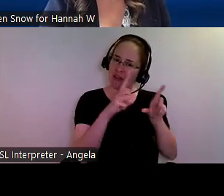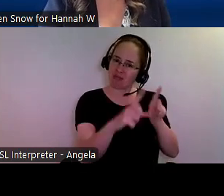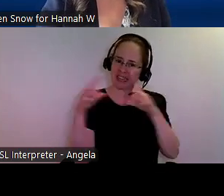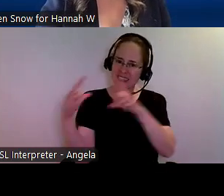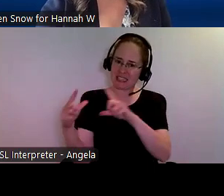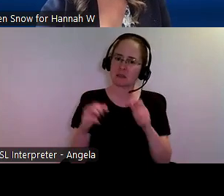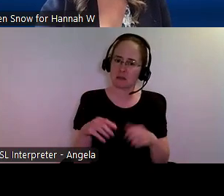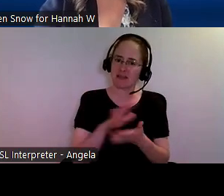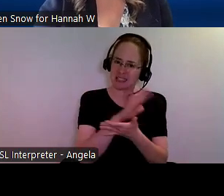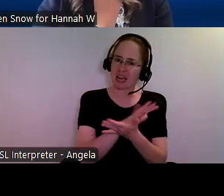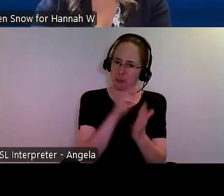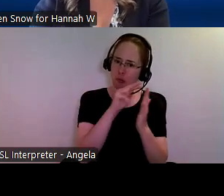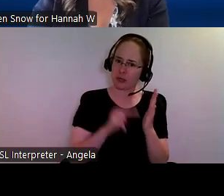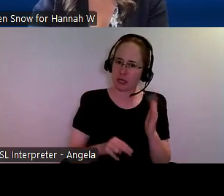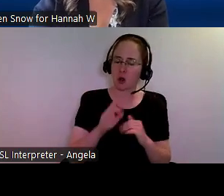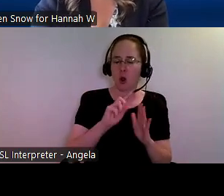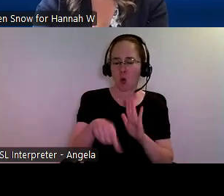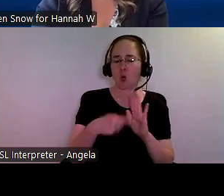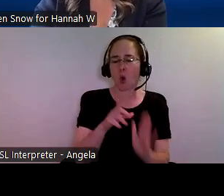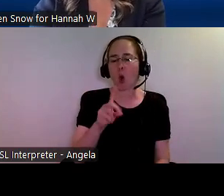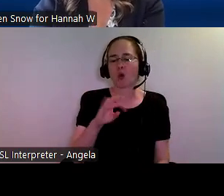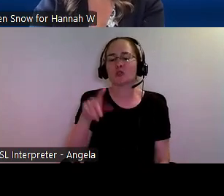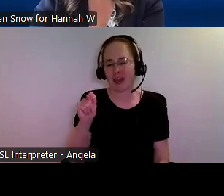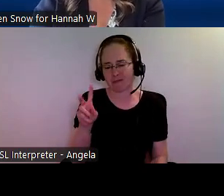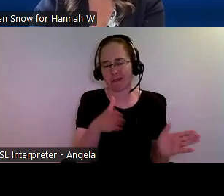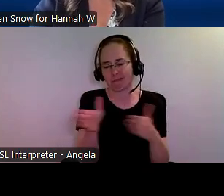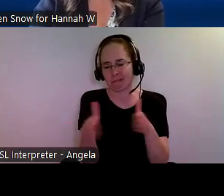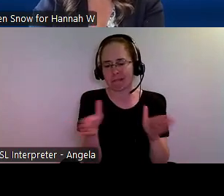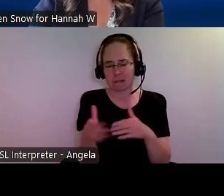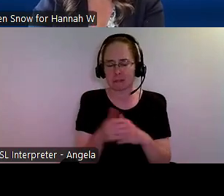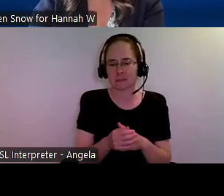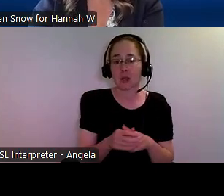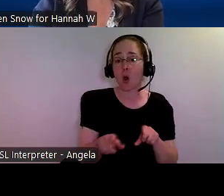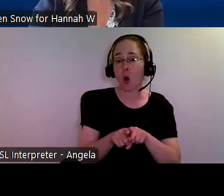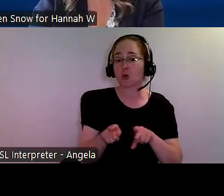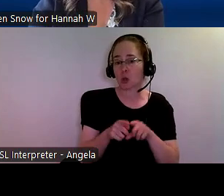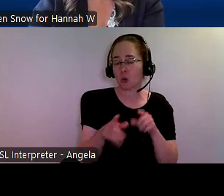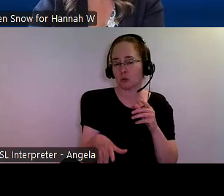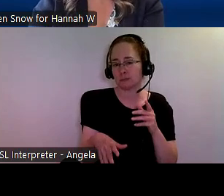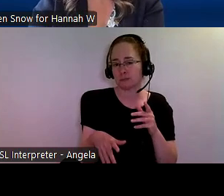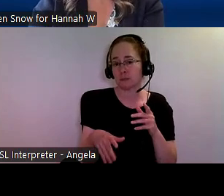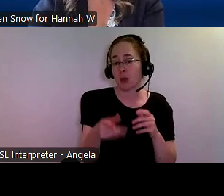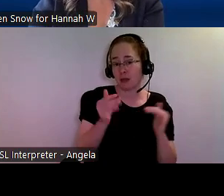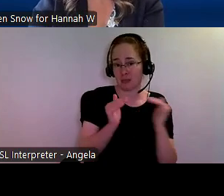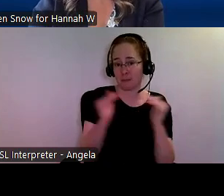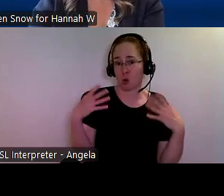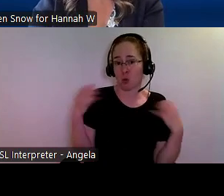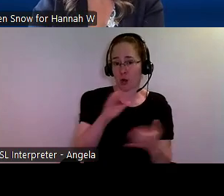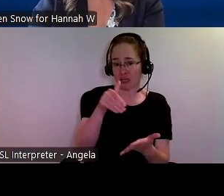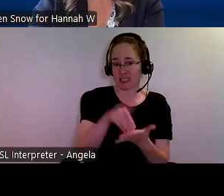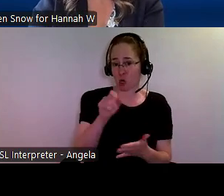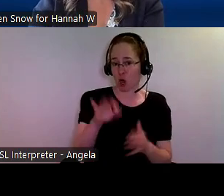document looks at role drift through. So if that was helpful to anybody. And then I also put in the Peer Recovery Center of Excellence has